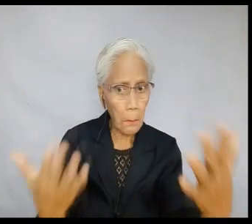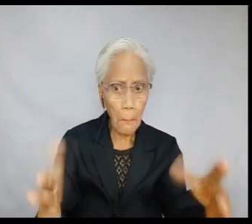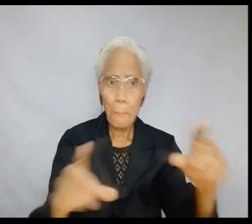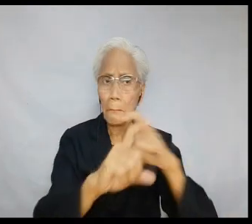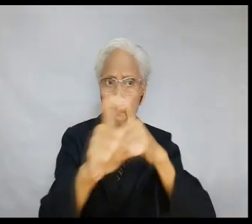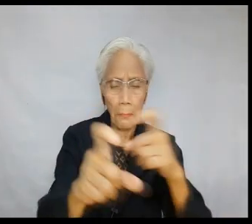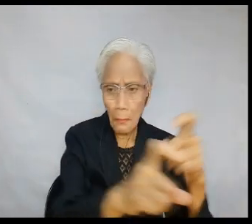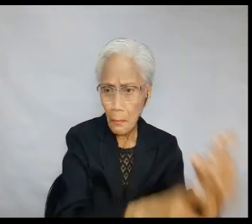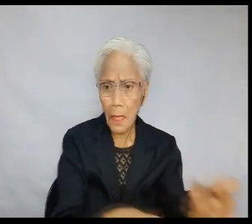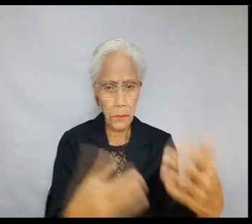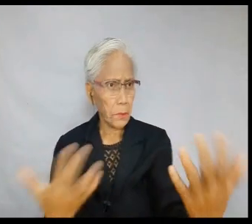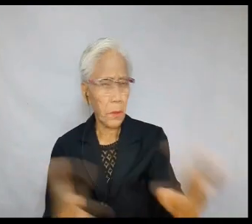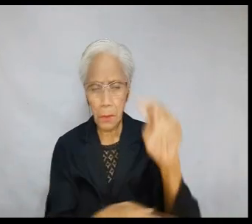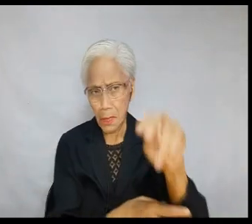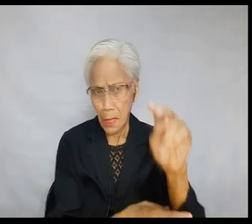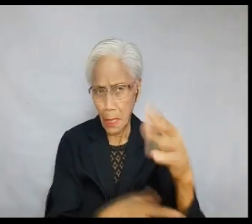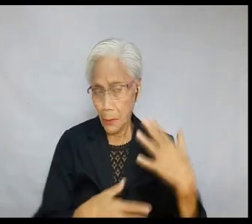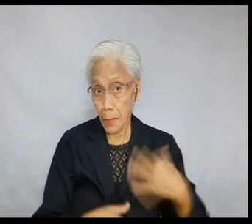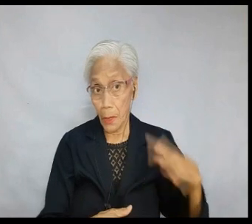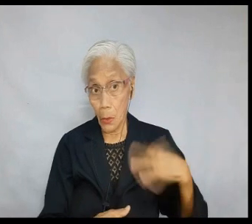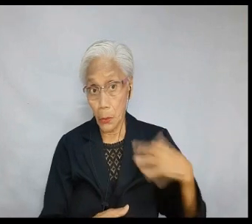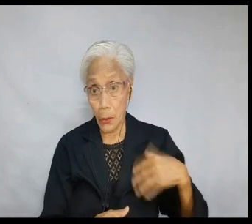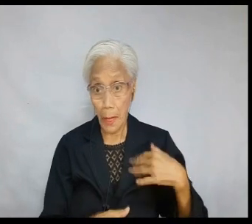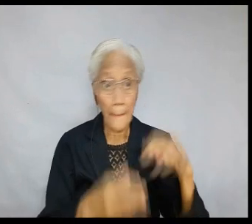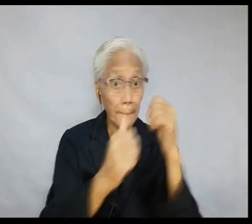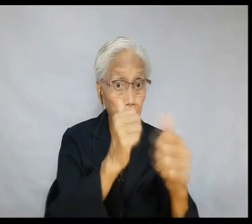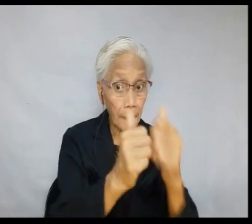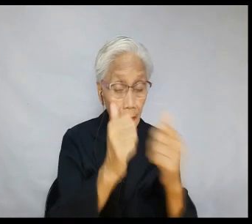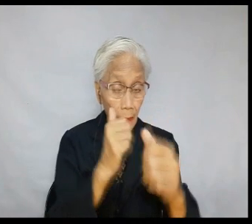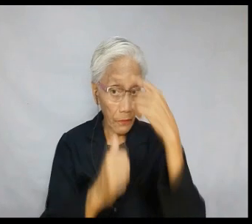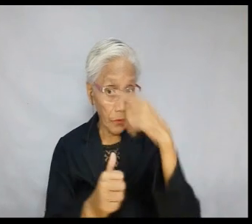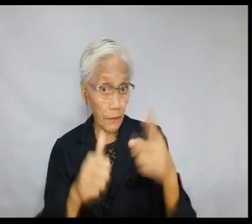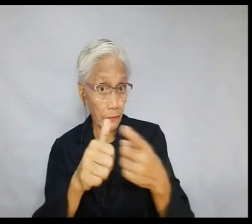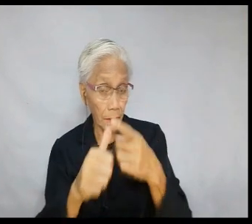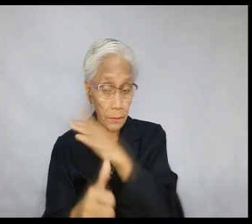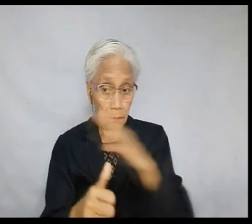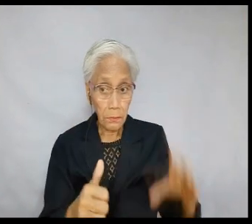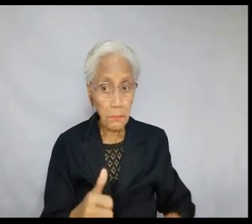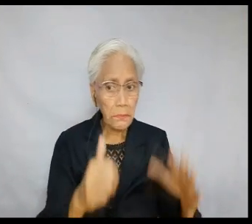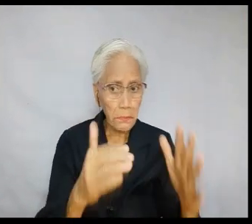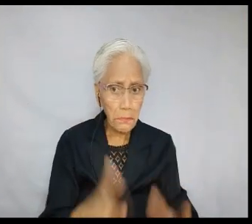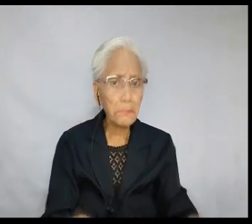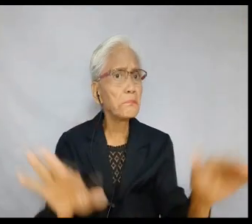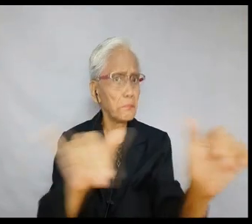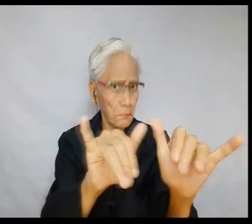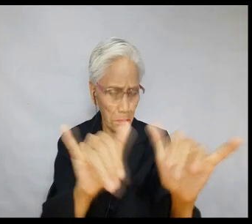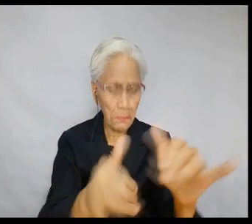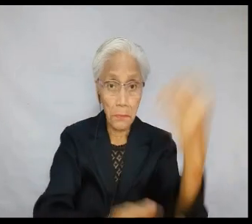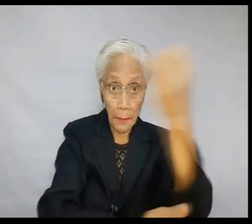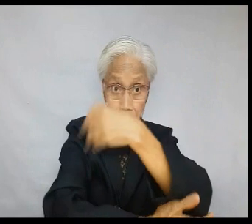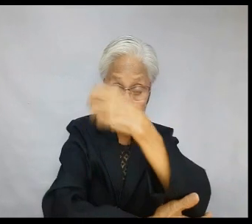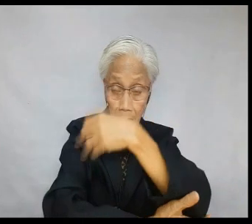The feast was an unearned gift, and so was the necessary clothing. Its meaning? For the first Christians, the